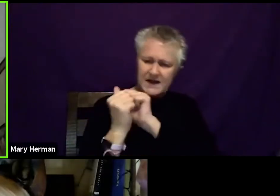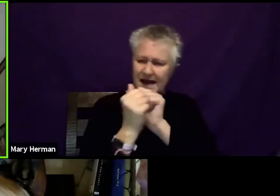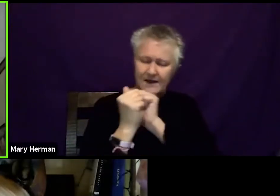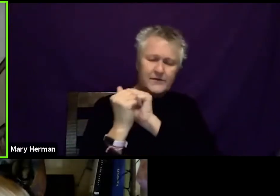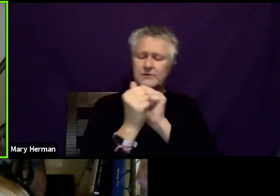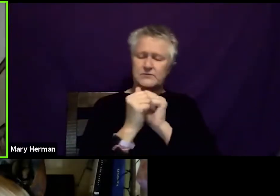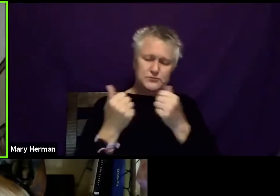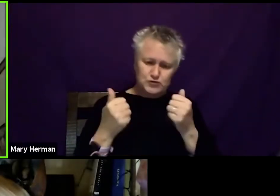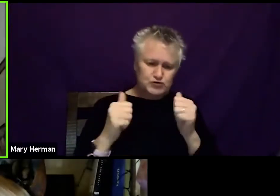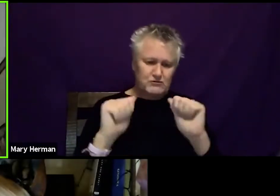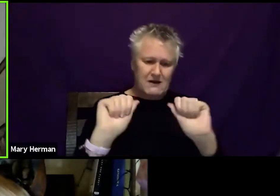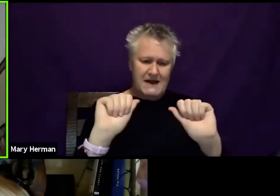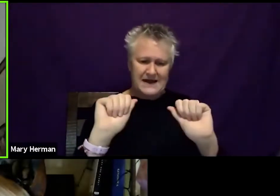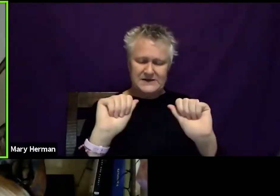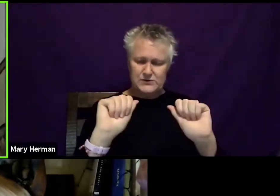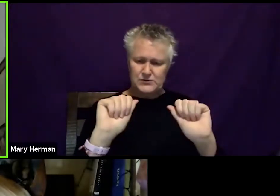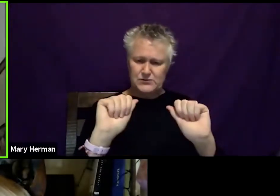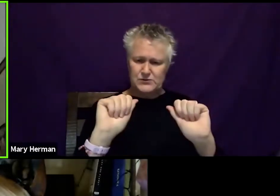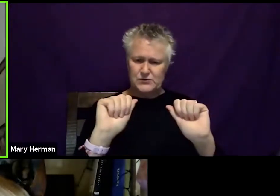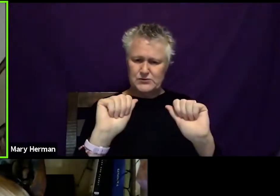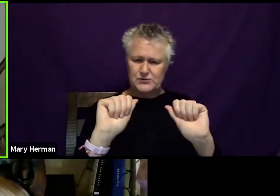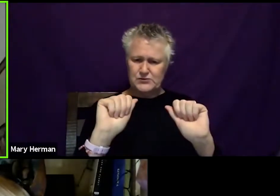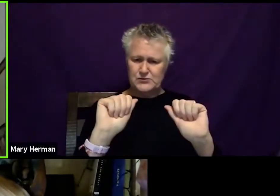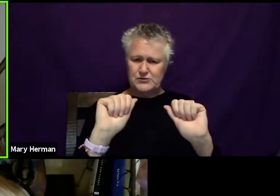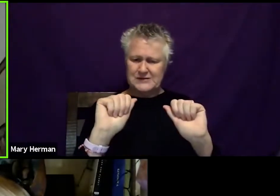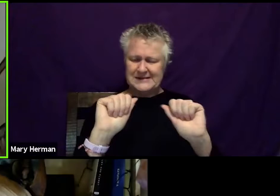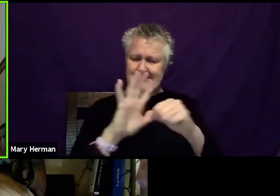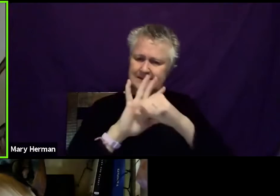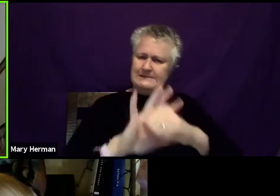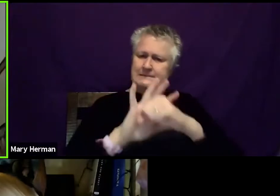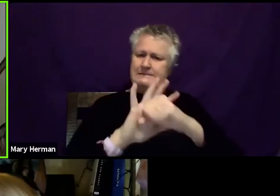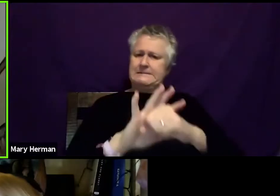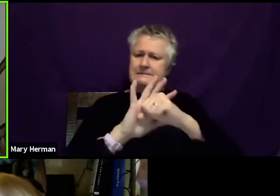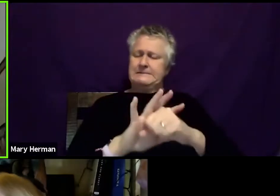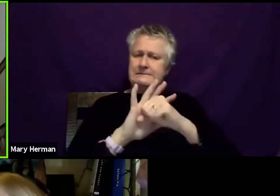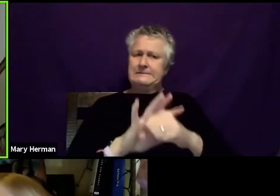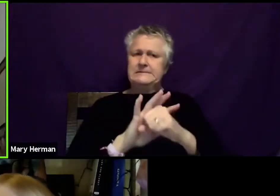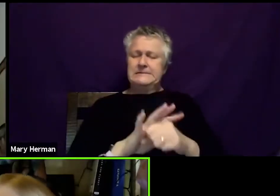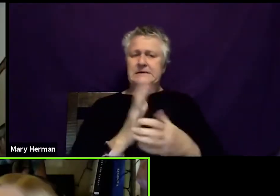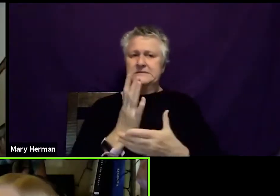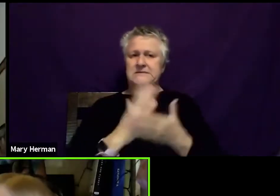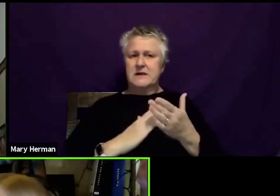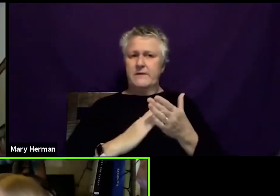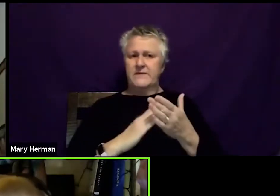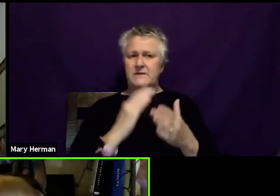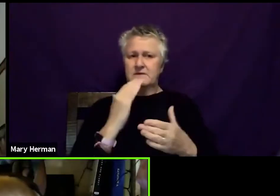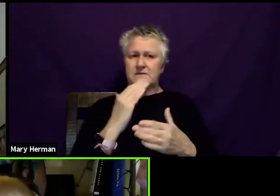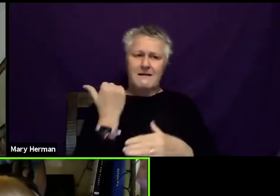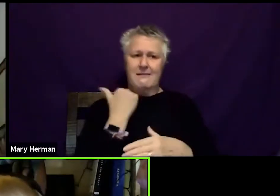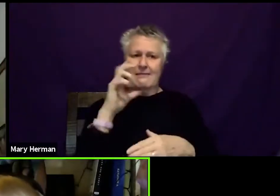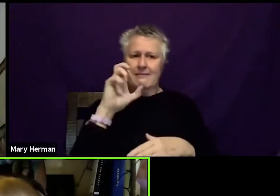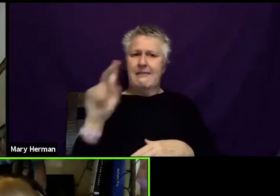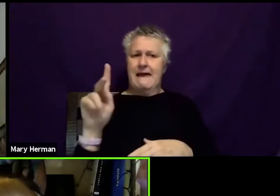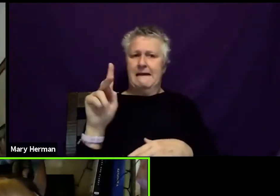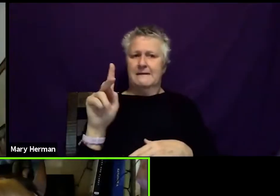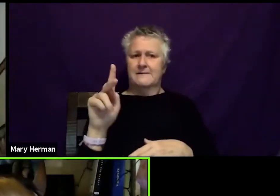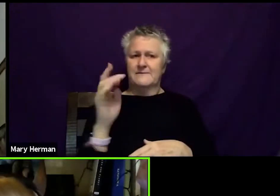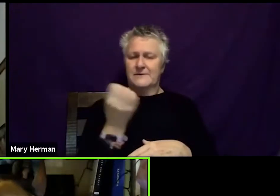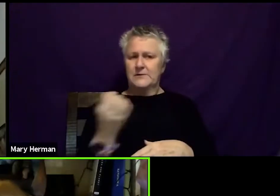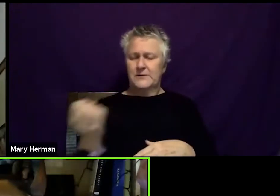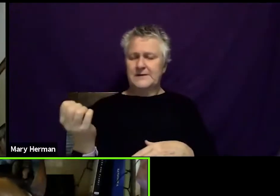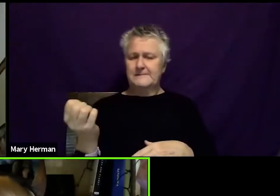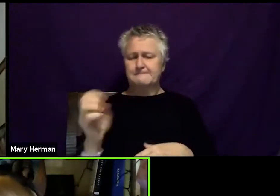try and push back on some of this lack? I mean, it's been all over,